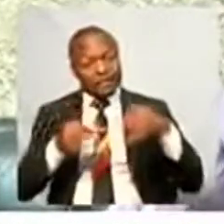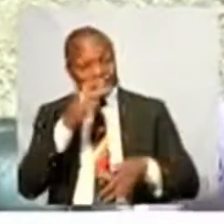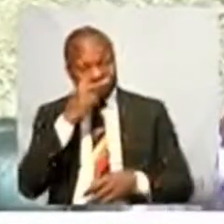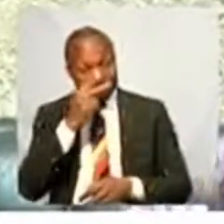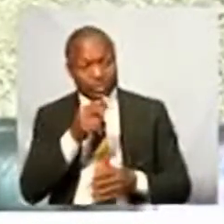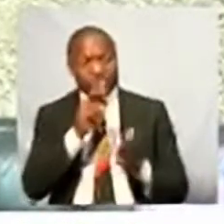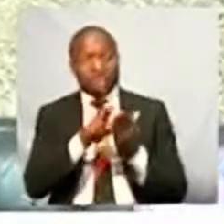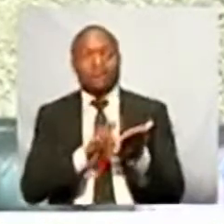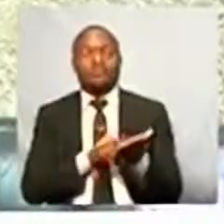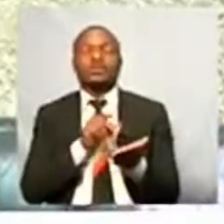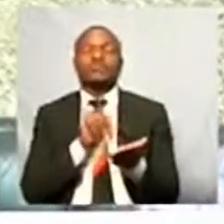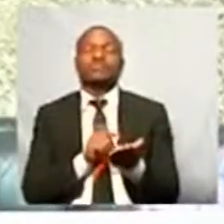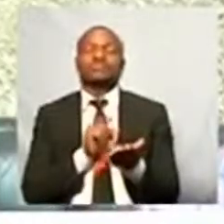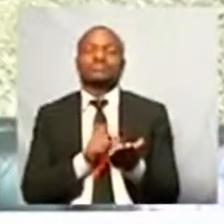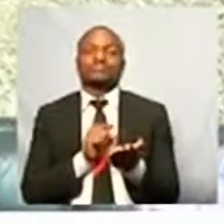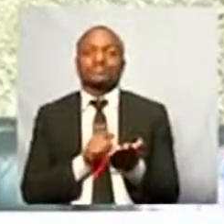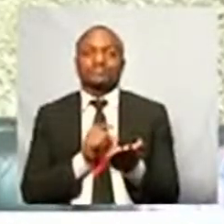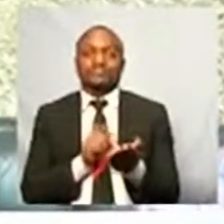the report,